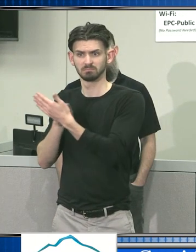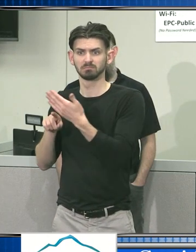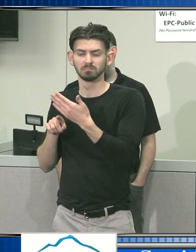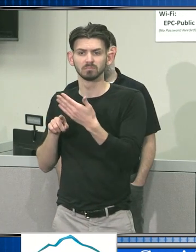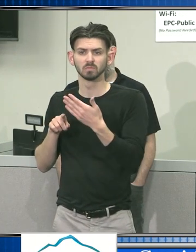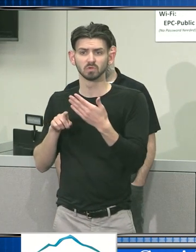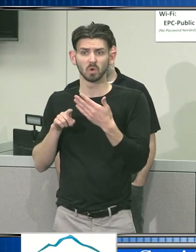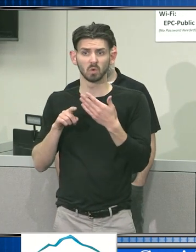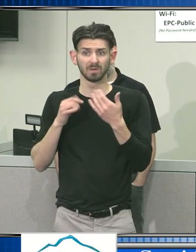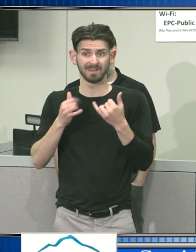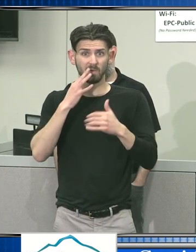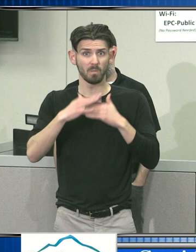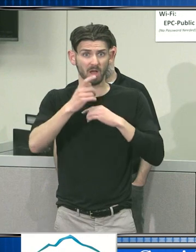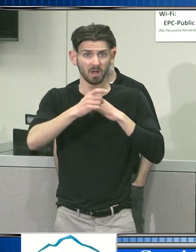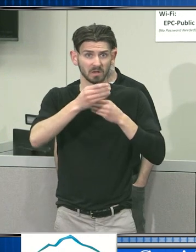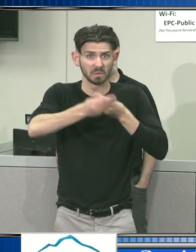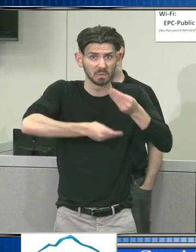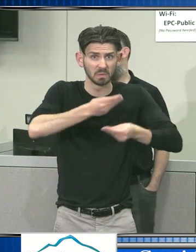about this situation?